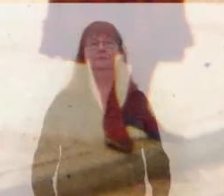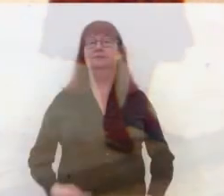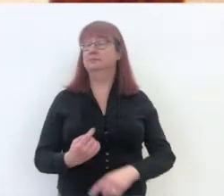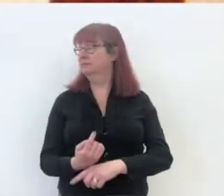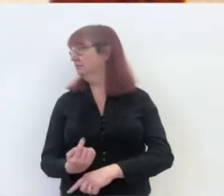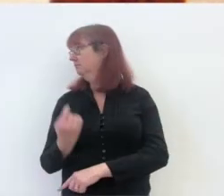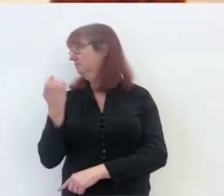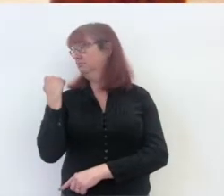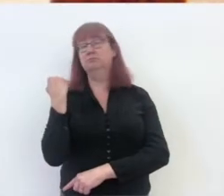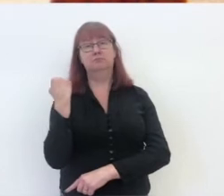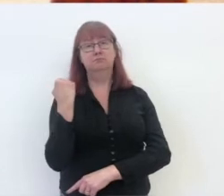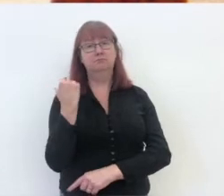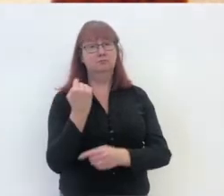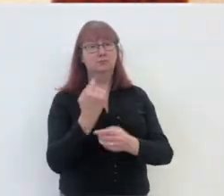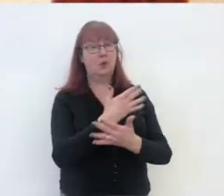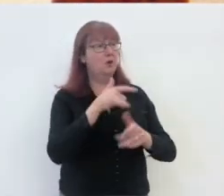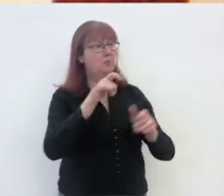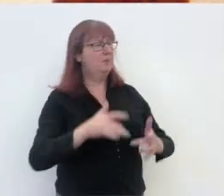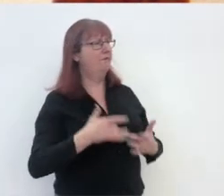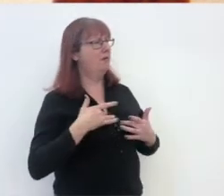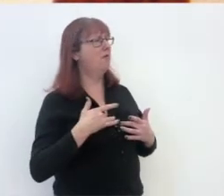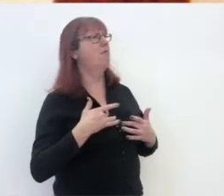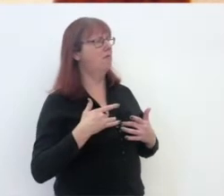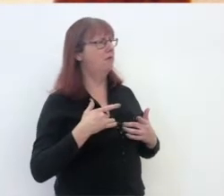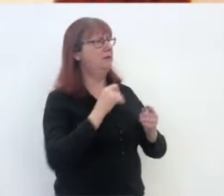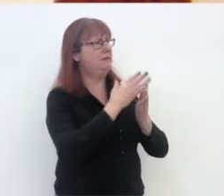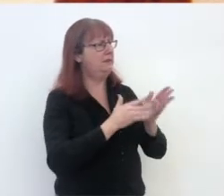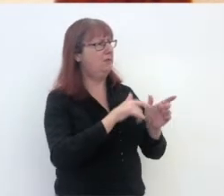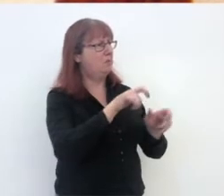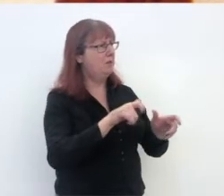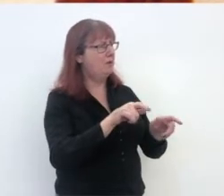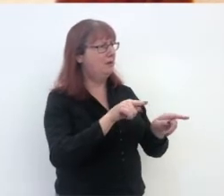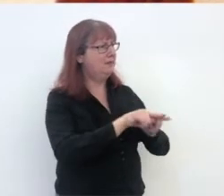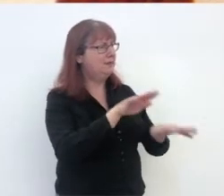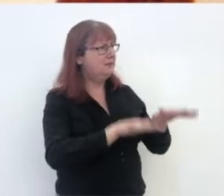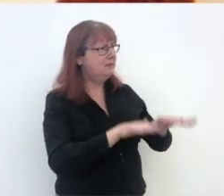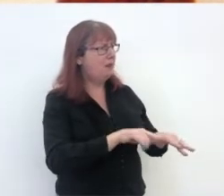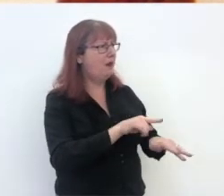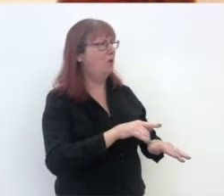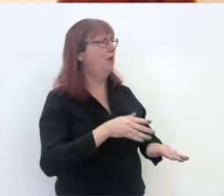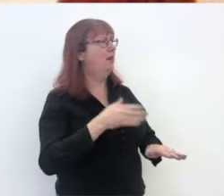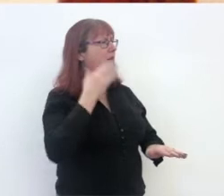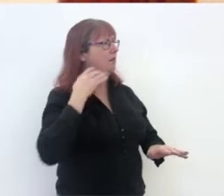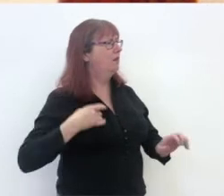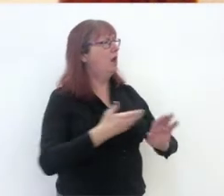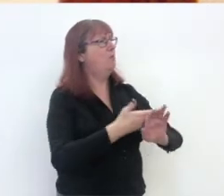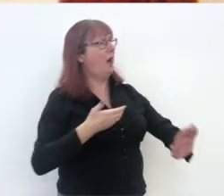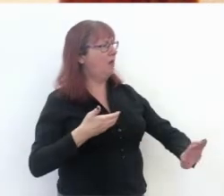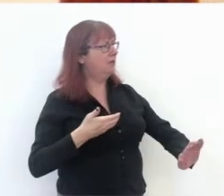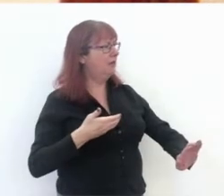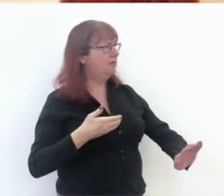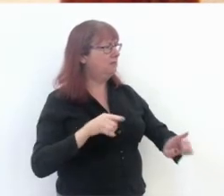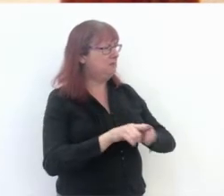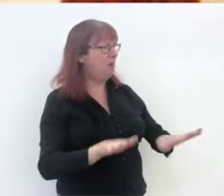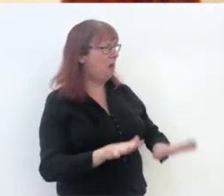Many within our movement at the time felt that disabled people in the UK were also living under a form of